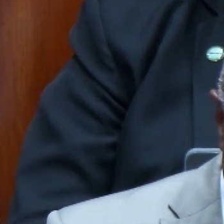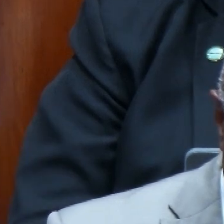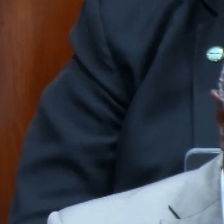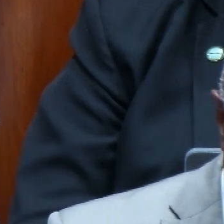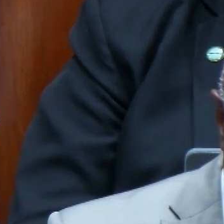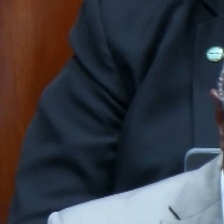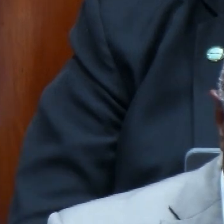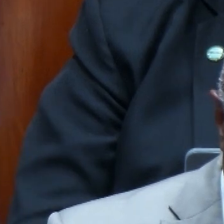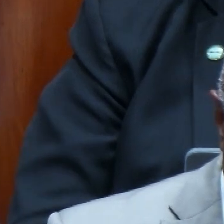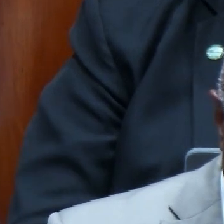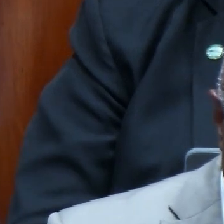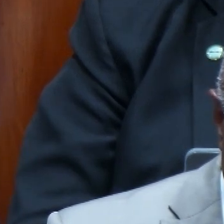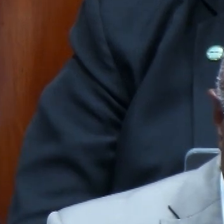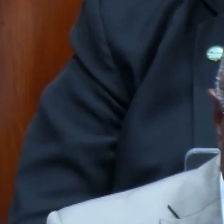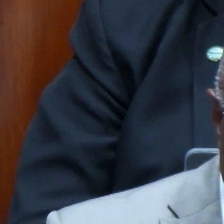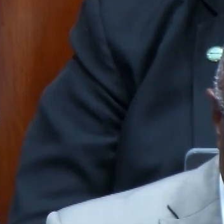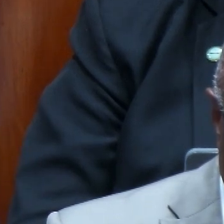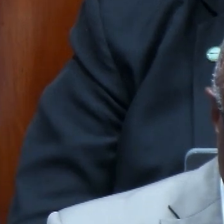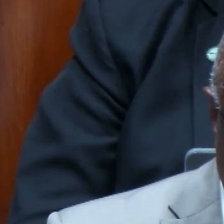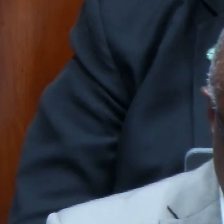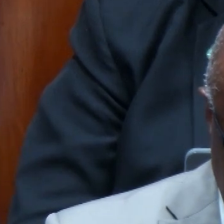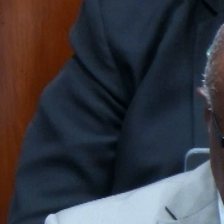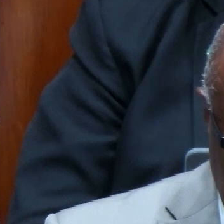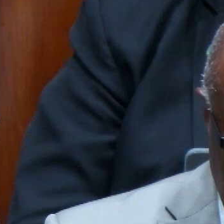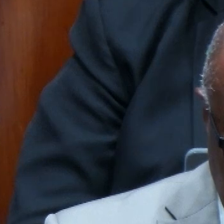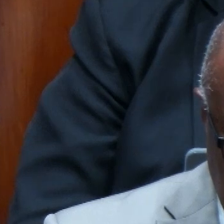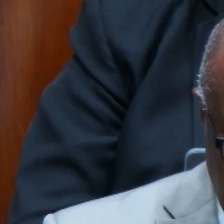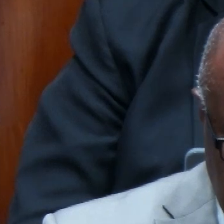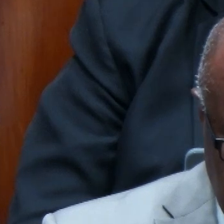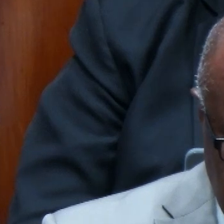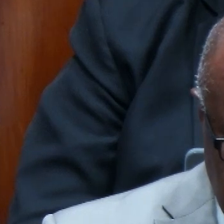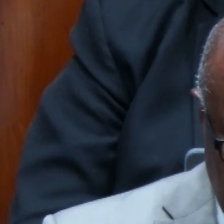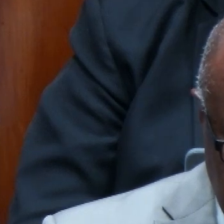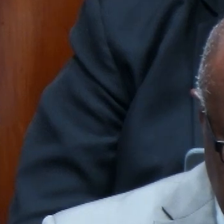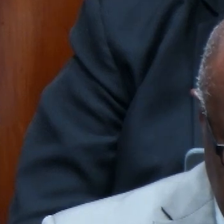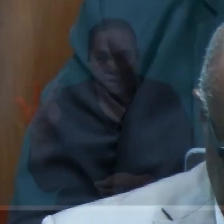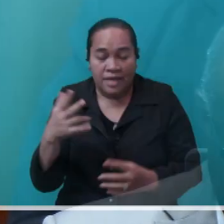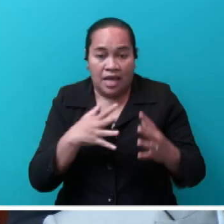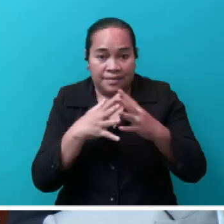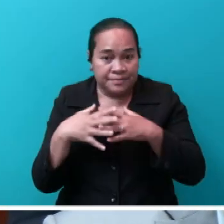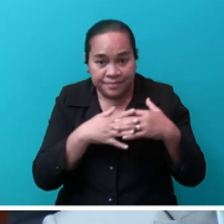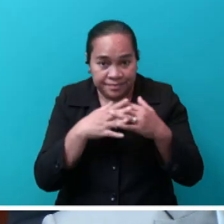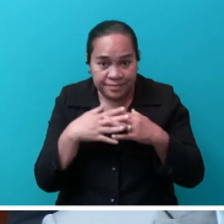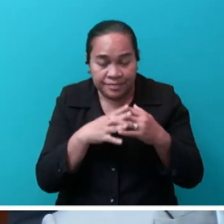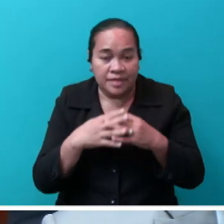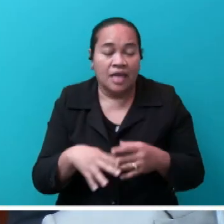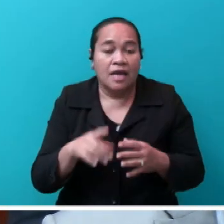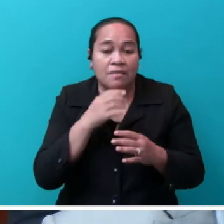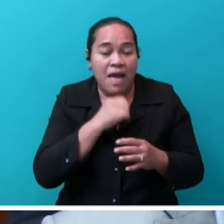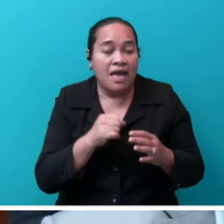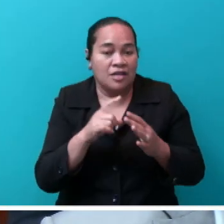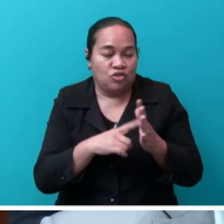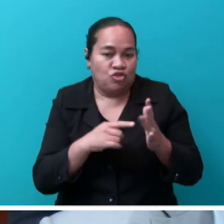It was headlined by the 68th United States Secretary of State, John Kerry,